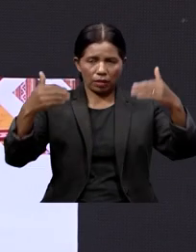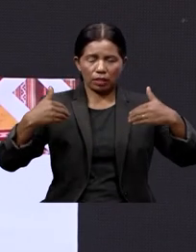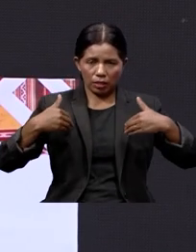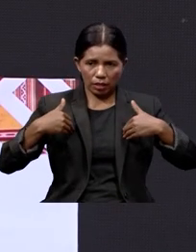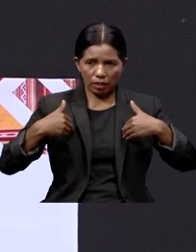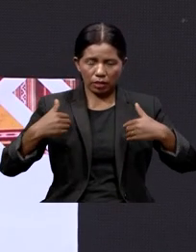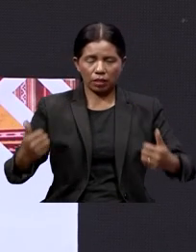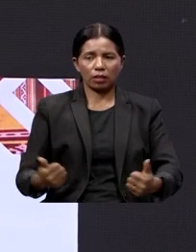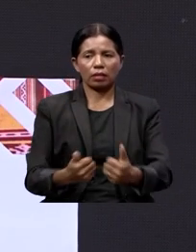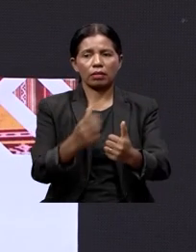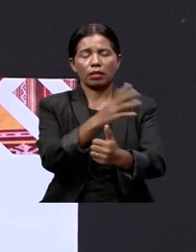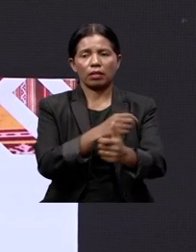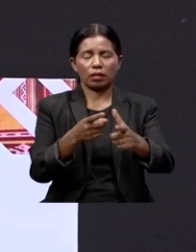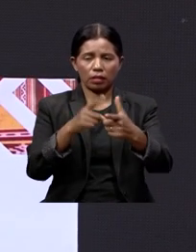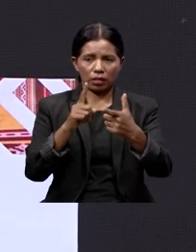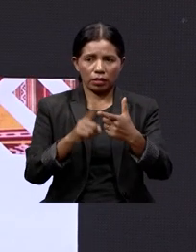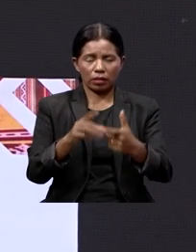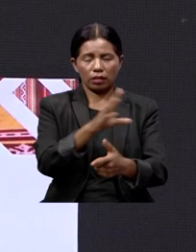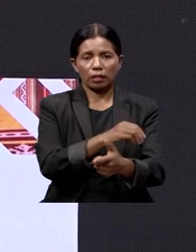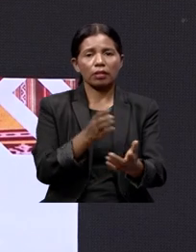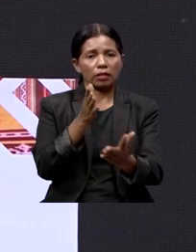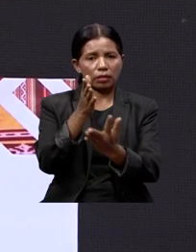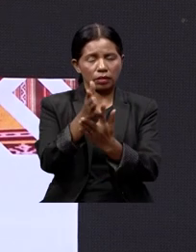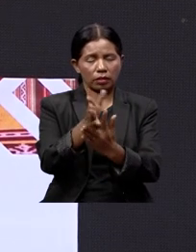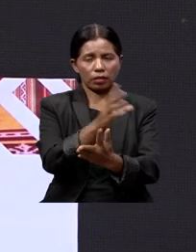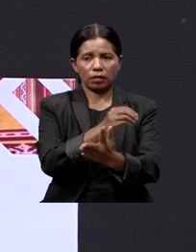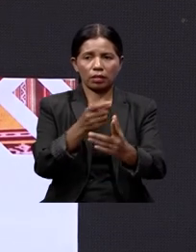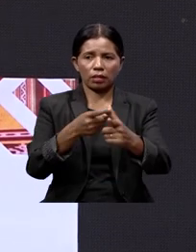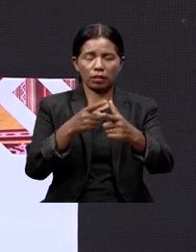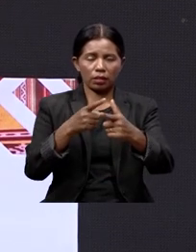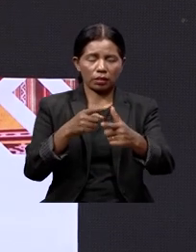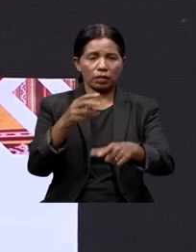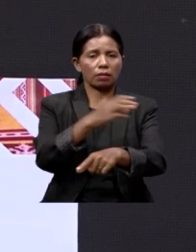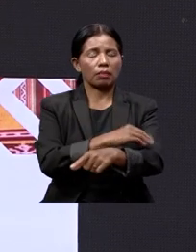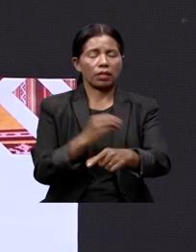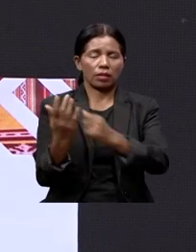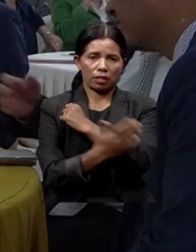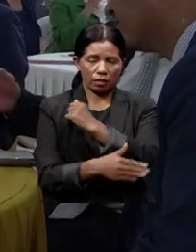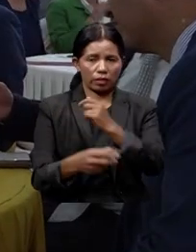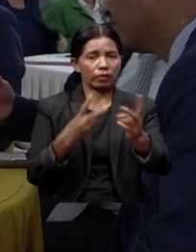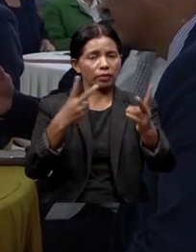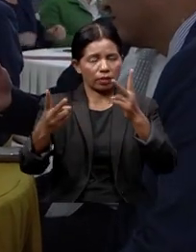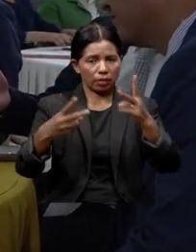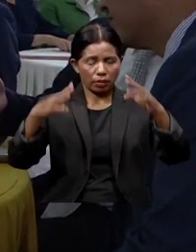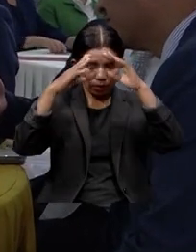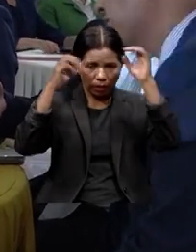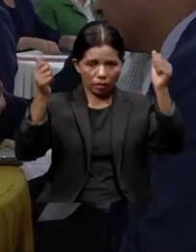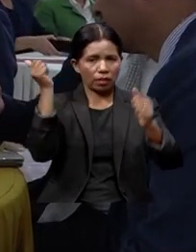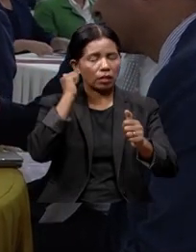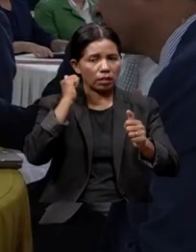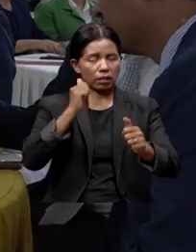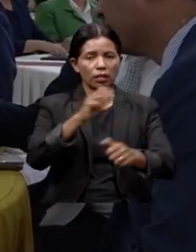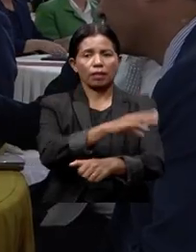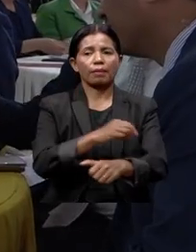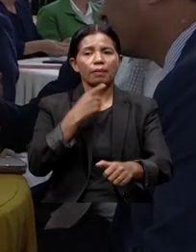to become a south of the global tourism destination. Presidente Executivo ASEAN